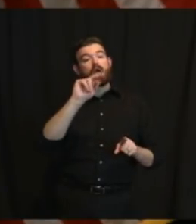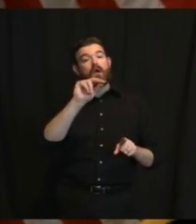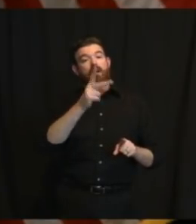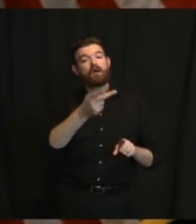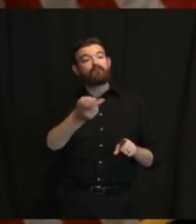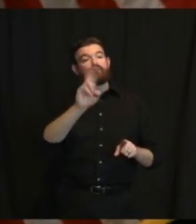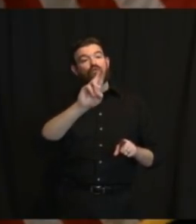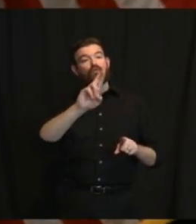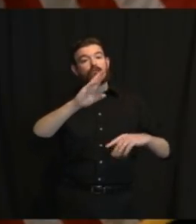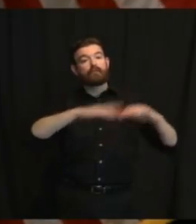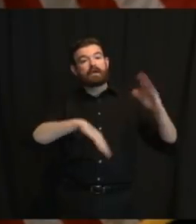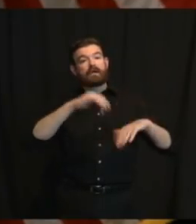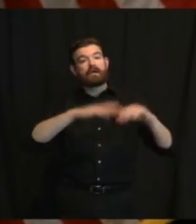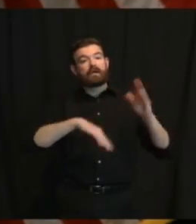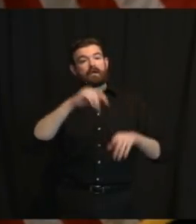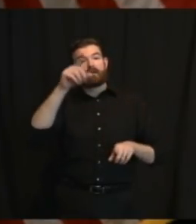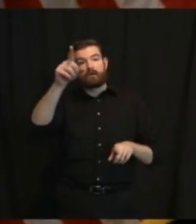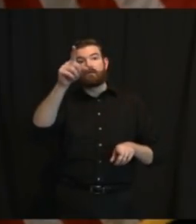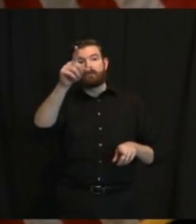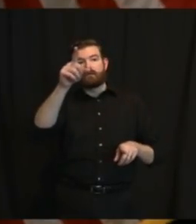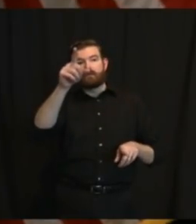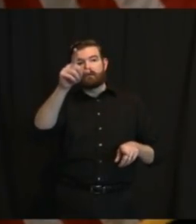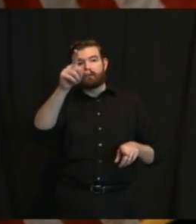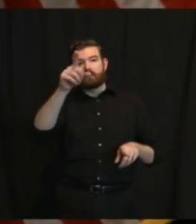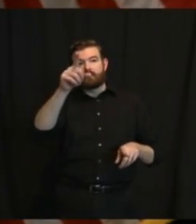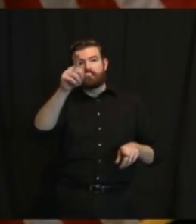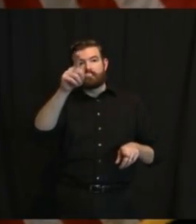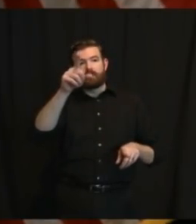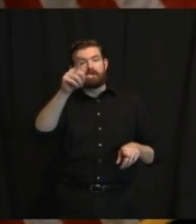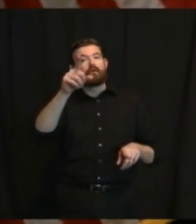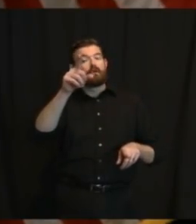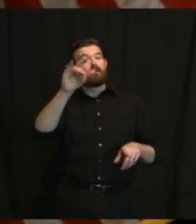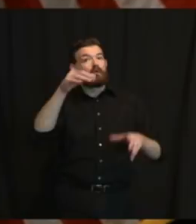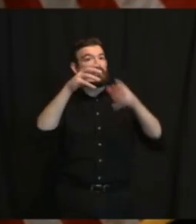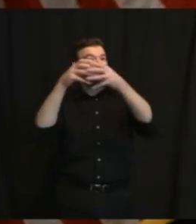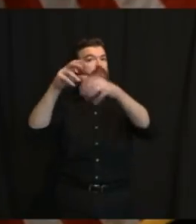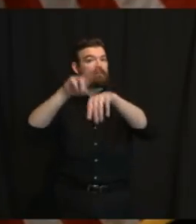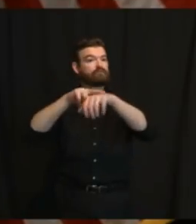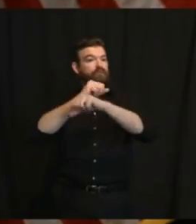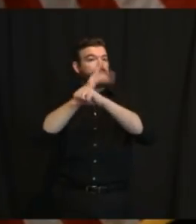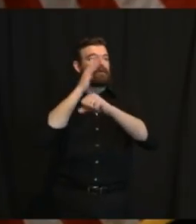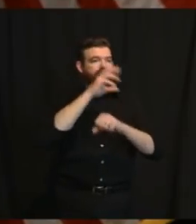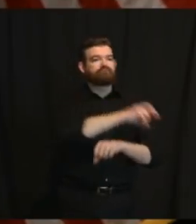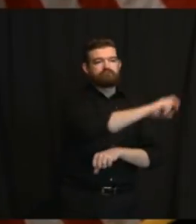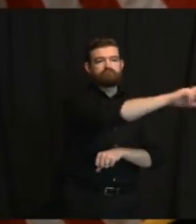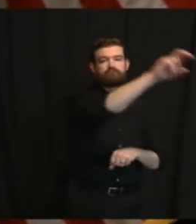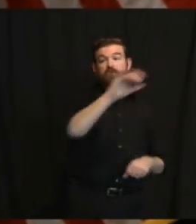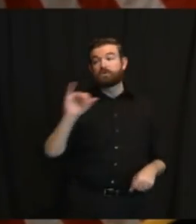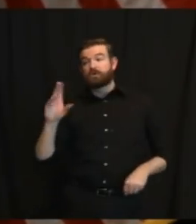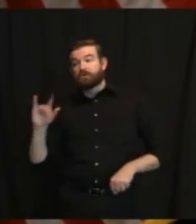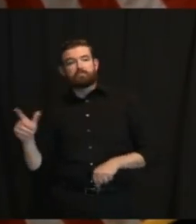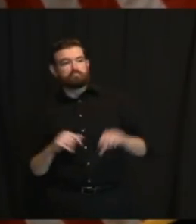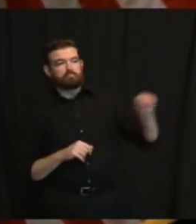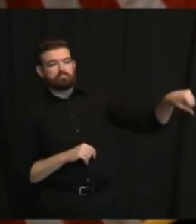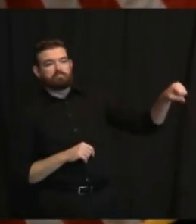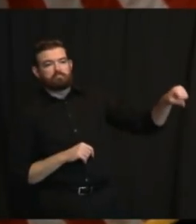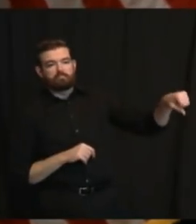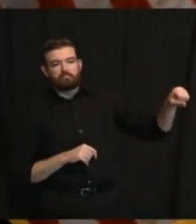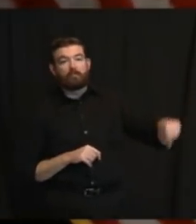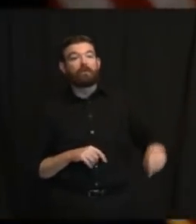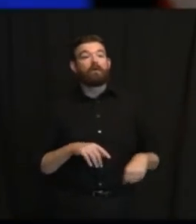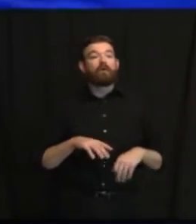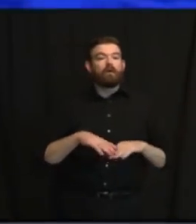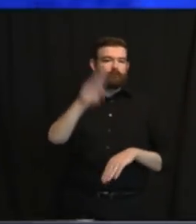they'll be in multiple facilities sooner than later. Is that fair to say, Judy? Yeah, I think we're expecting over 100. 120, I believe. Yeah,